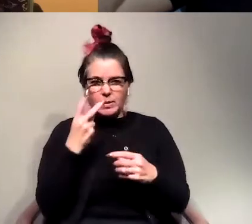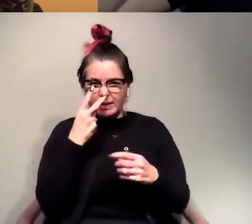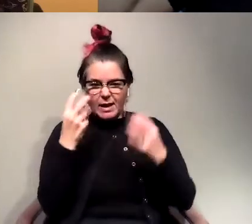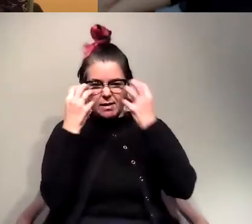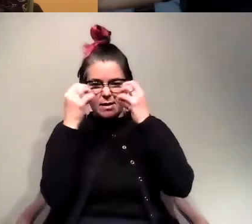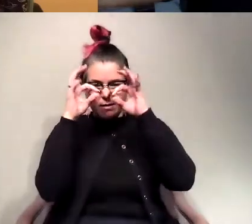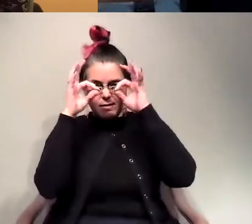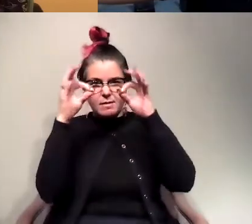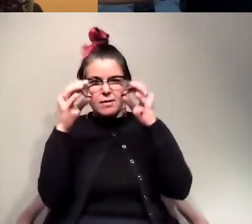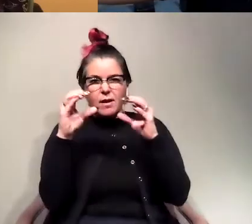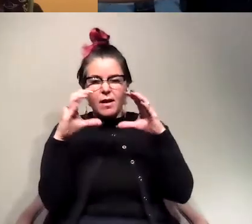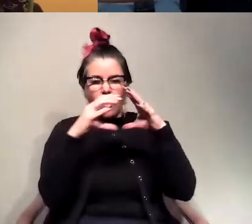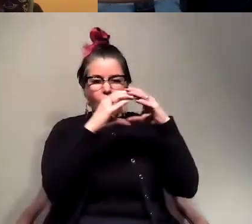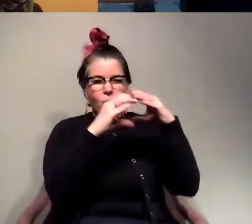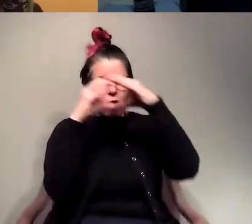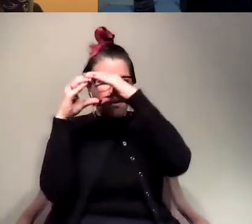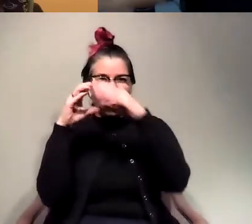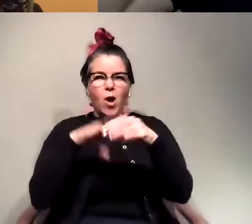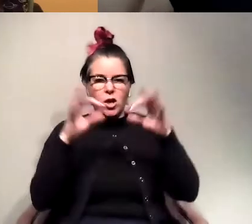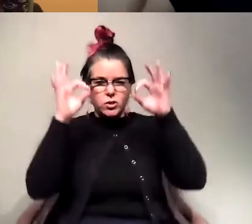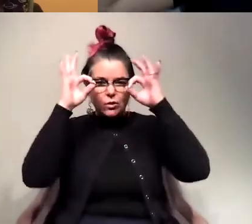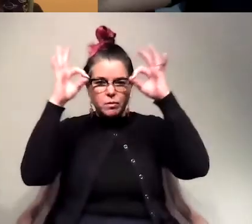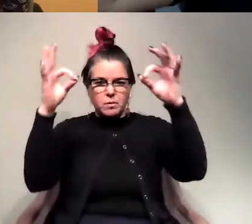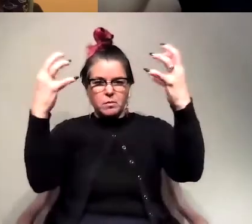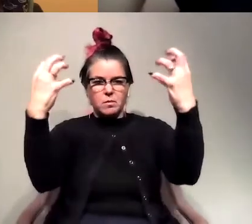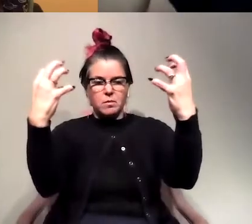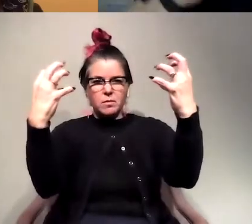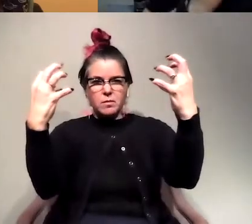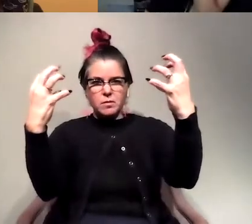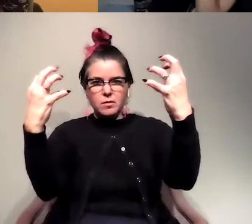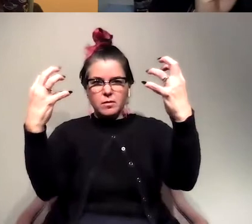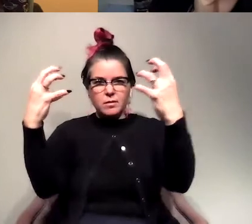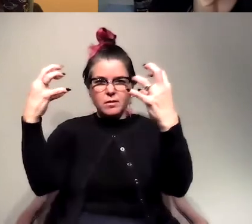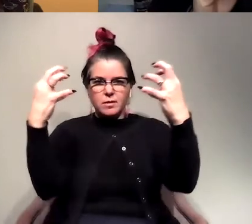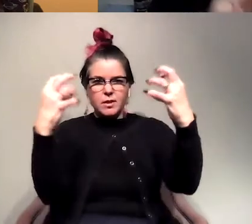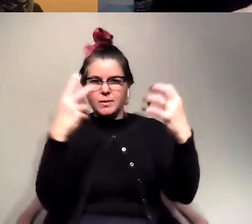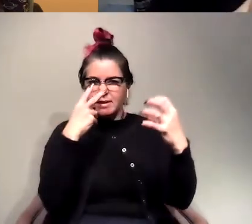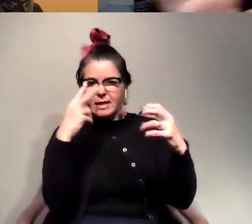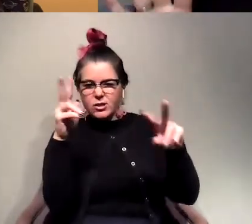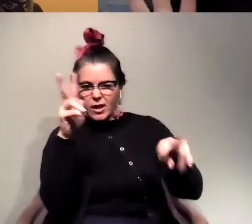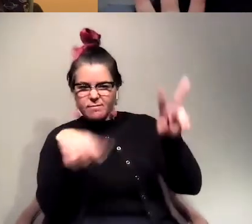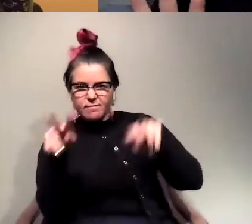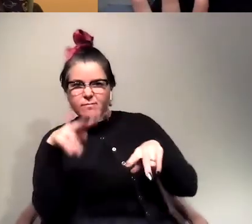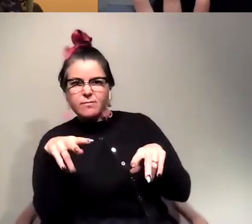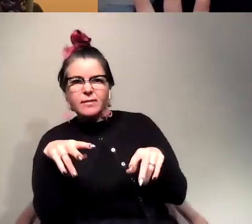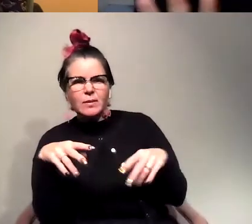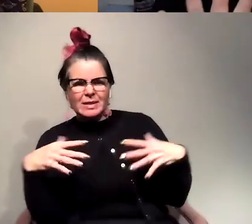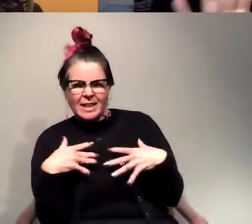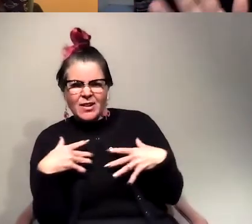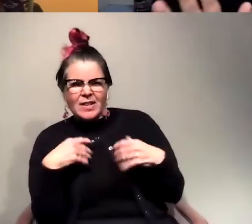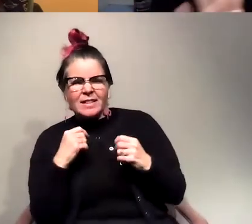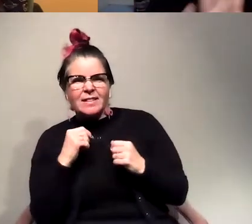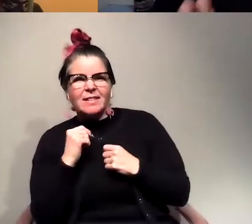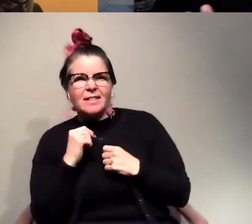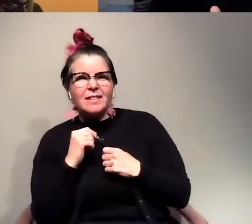like kind of oval shaped but on stalks, and you see it just like sizing you up, and it is very scary. And I